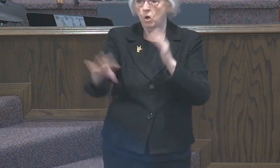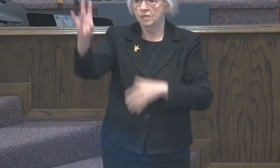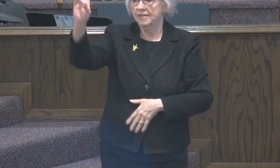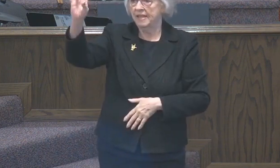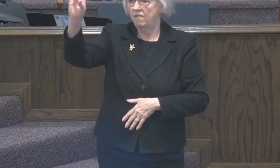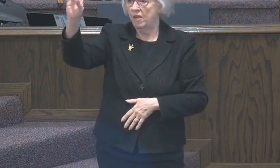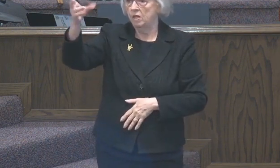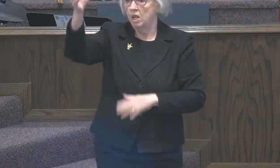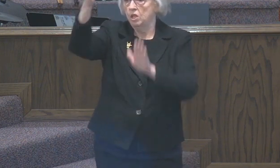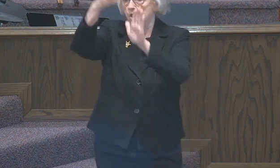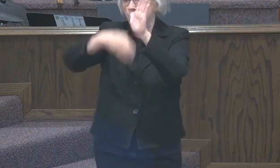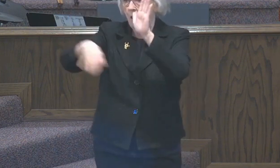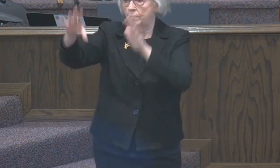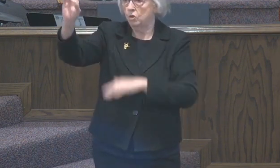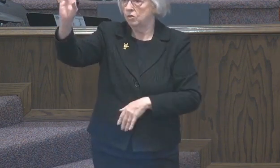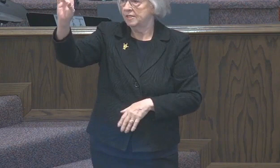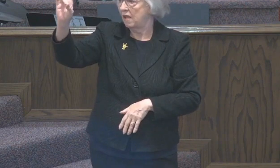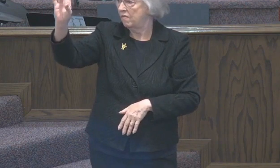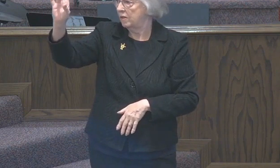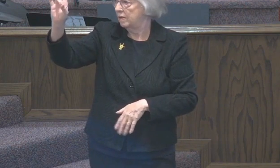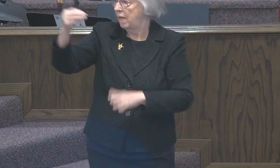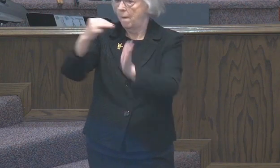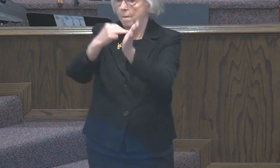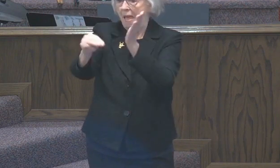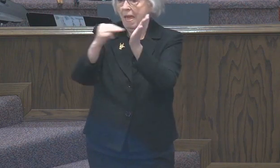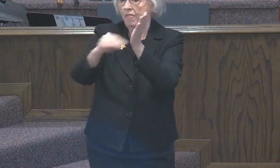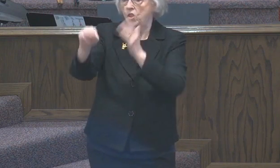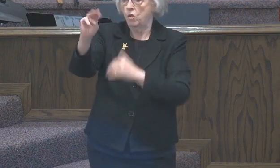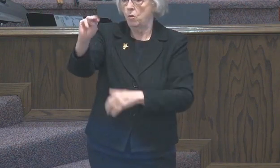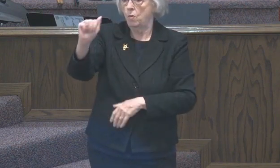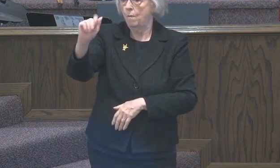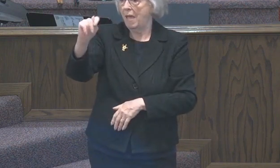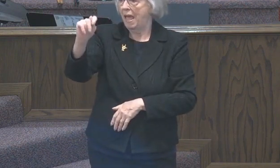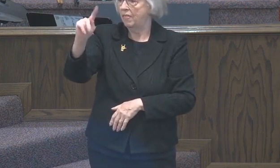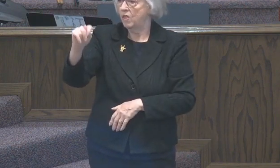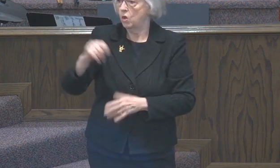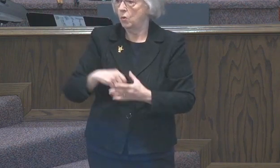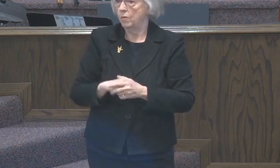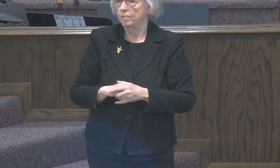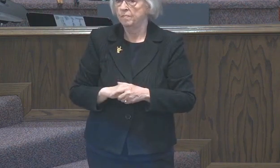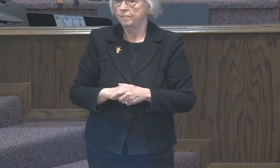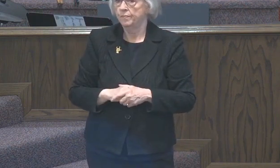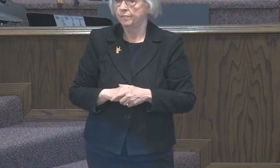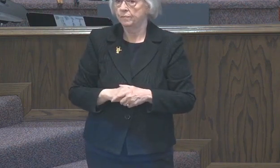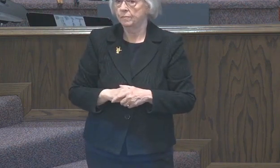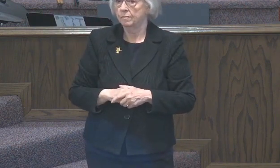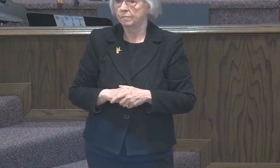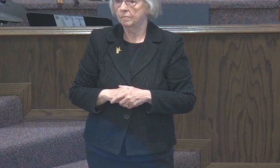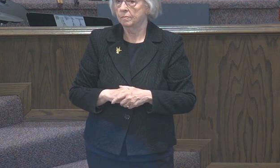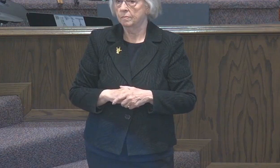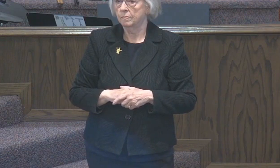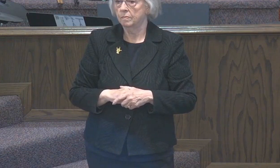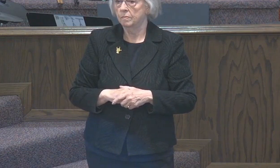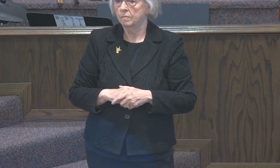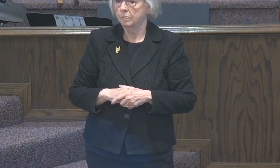Familiar words, familiar teaching that hit me and struck me in kind of a